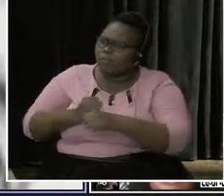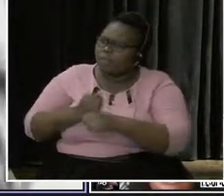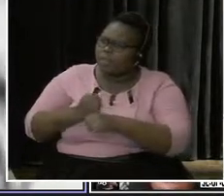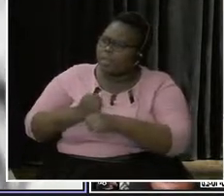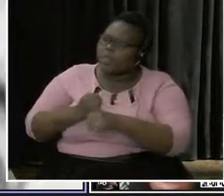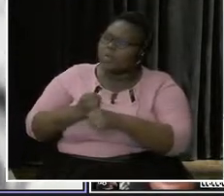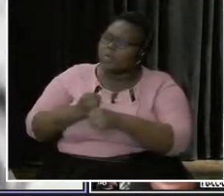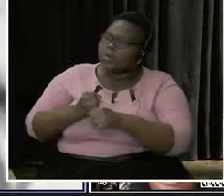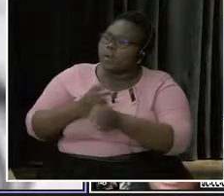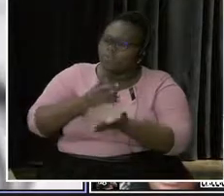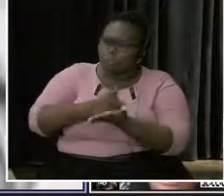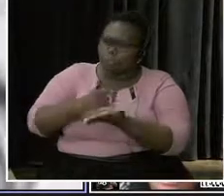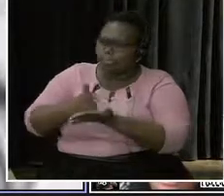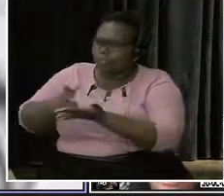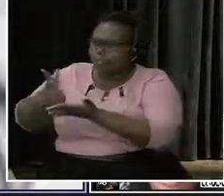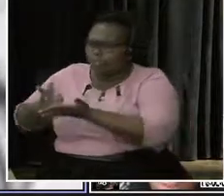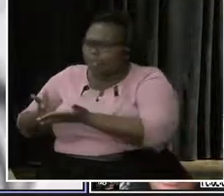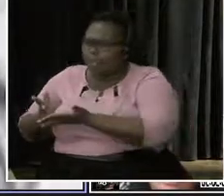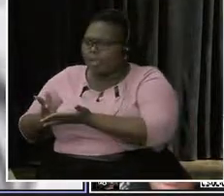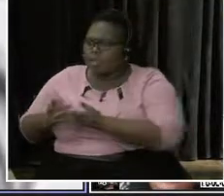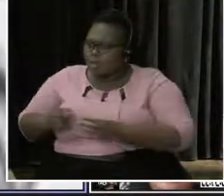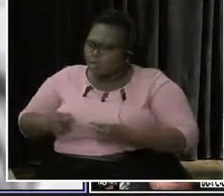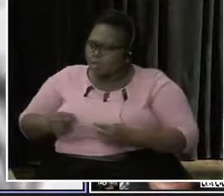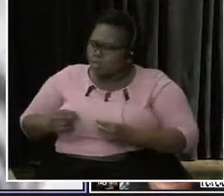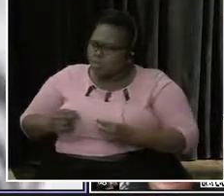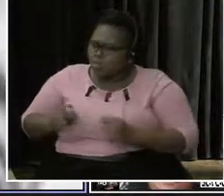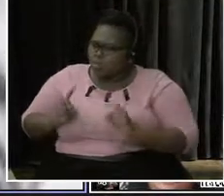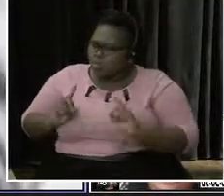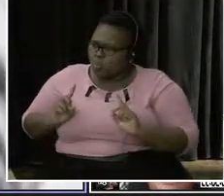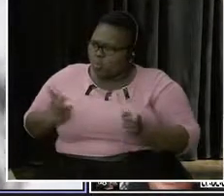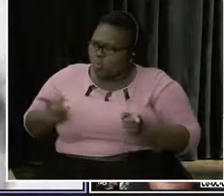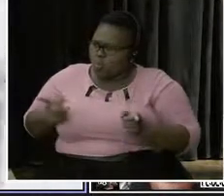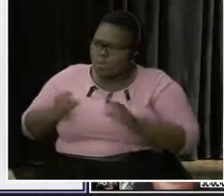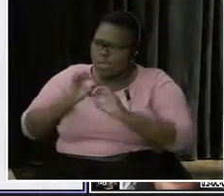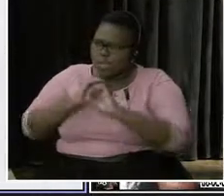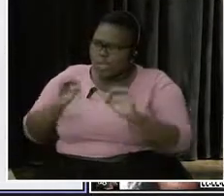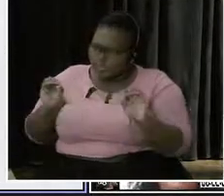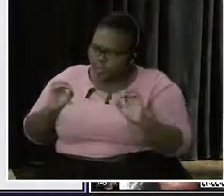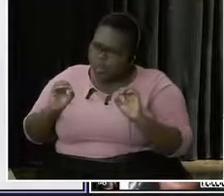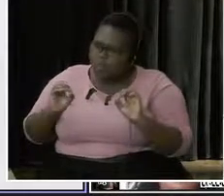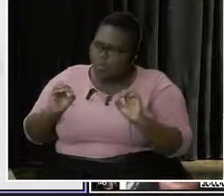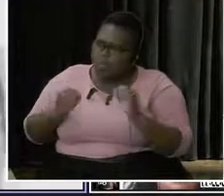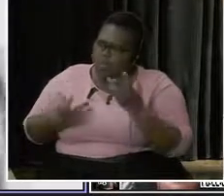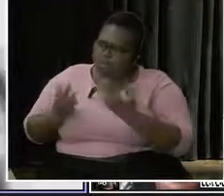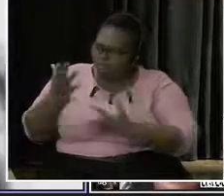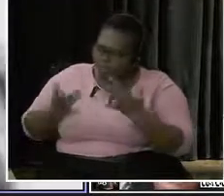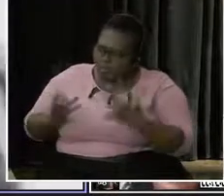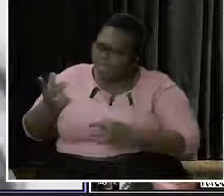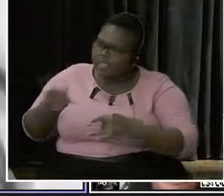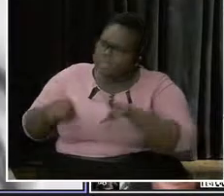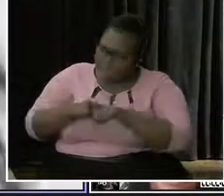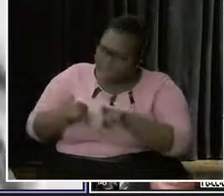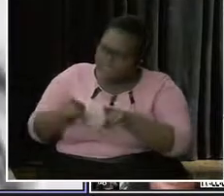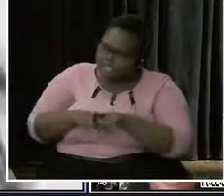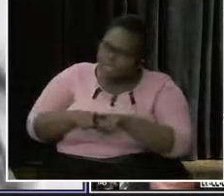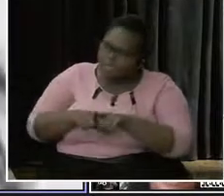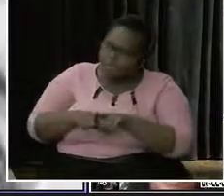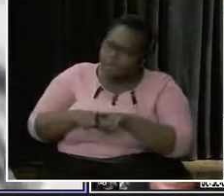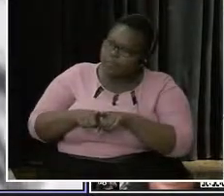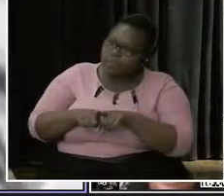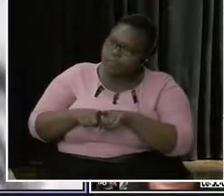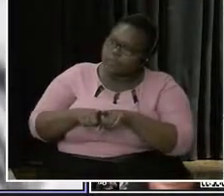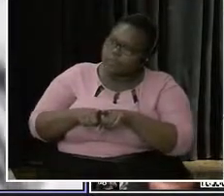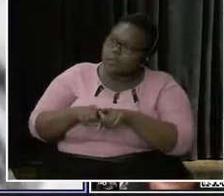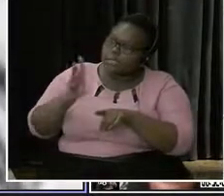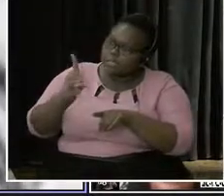lot. Where is your urgency? There is none. Your fire department. The DA has repeatedly sounded the alarm about the state of fire